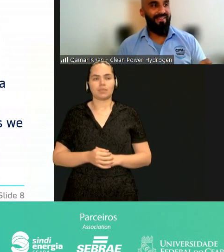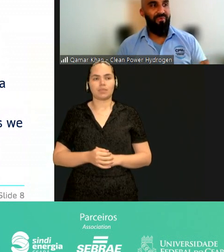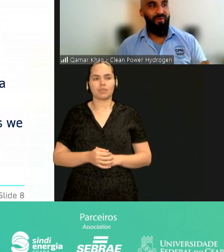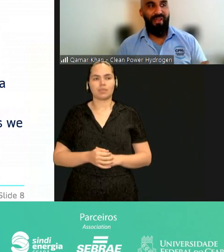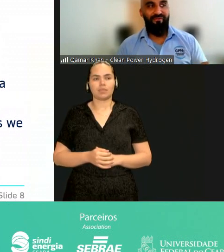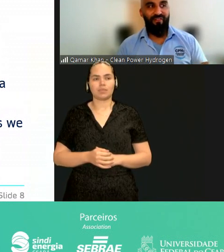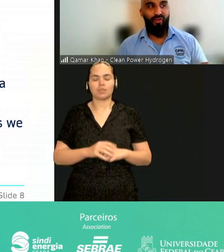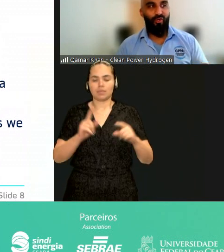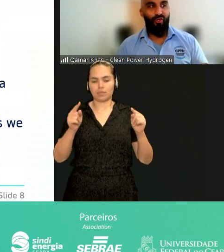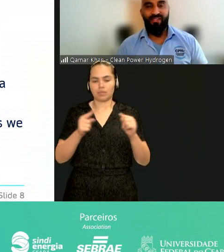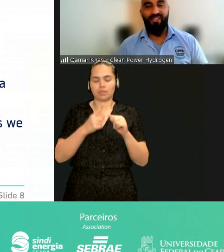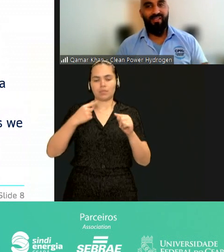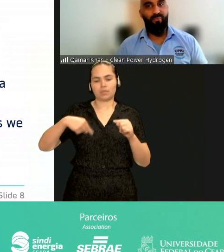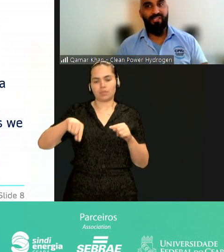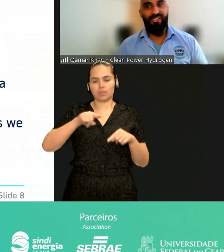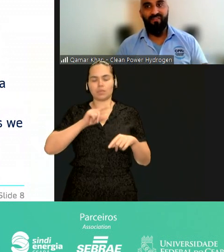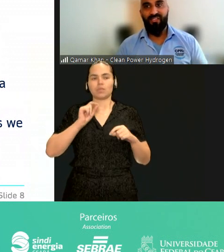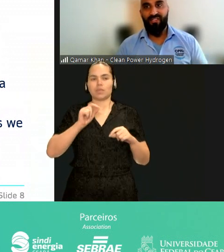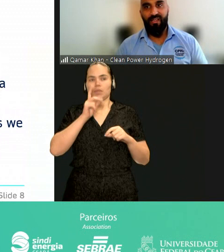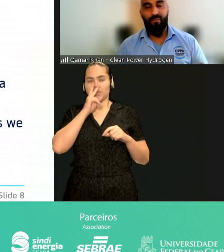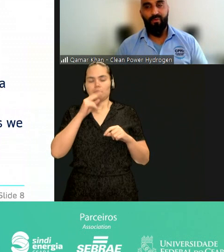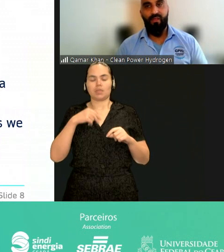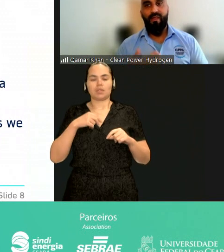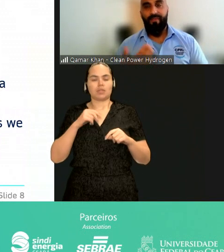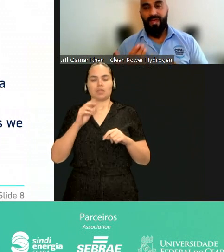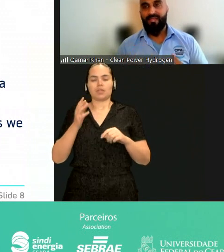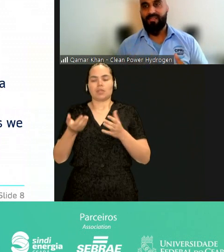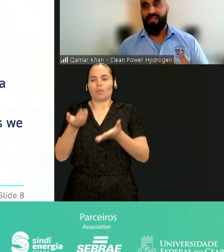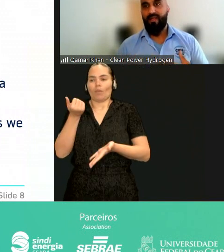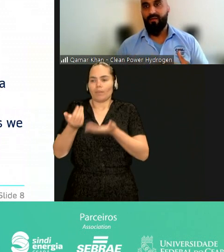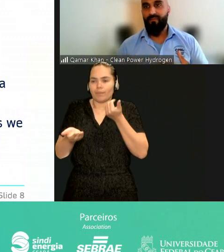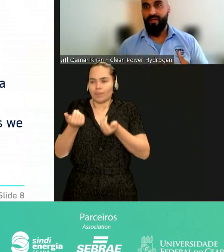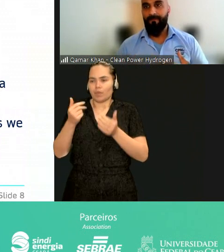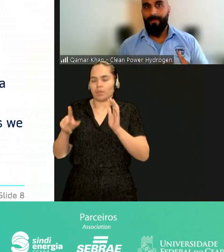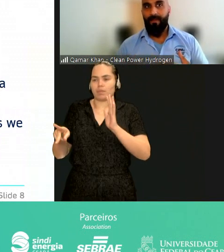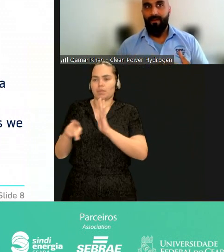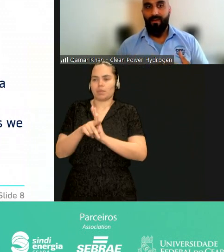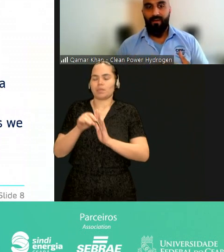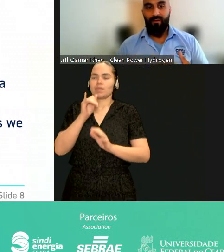as in the bottom left-hand corner, it says simple, safe, sustainable. That's the kind of